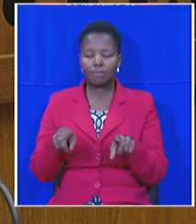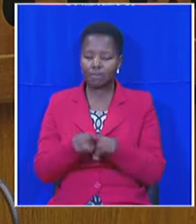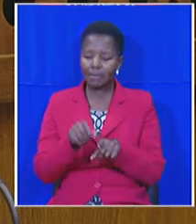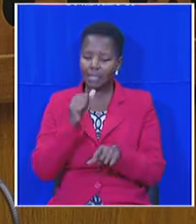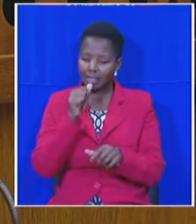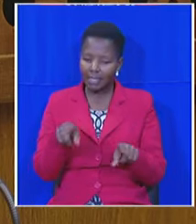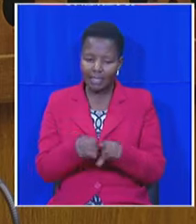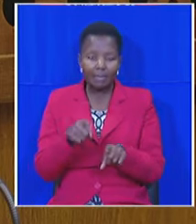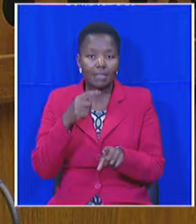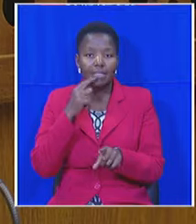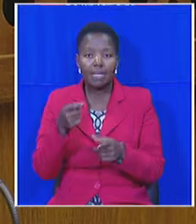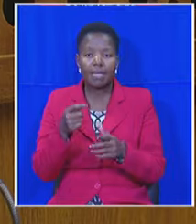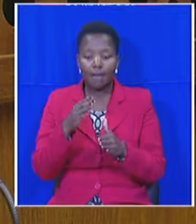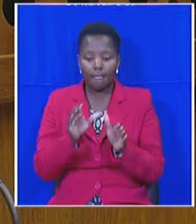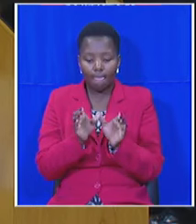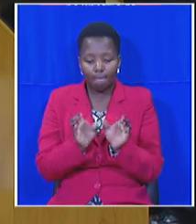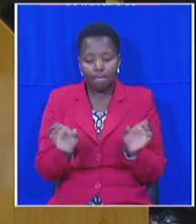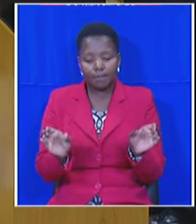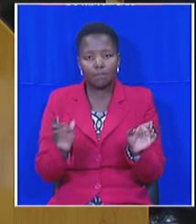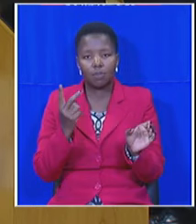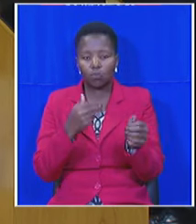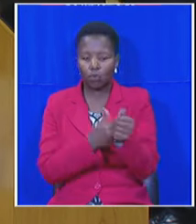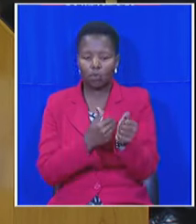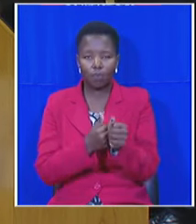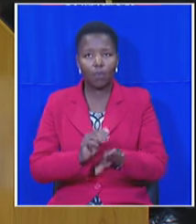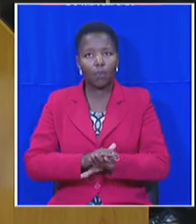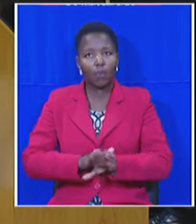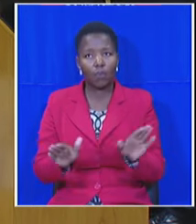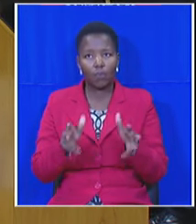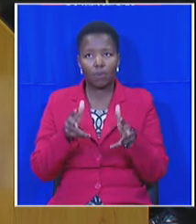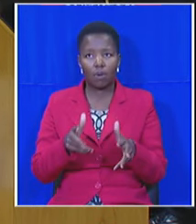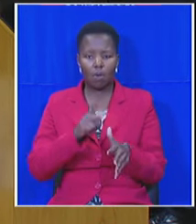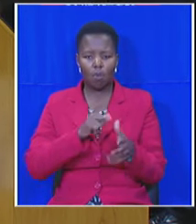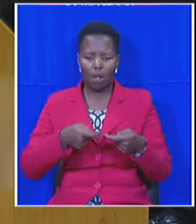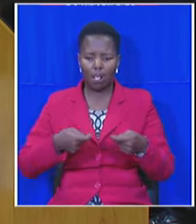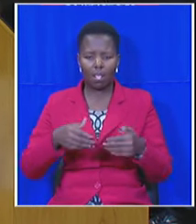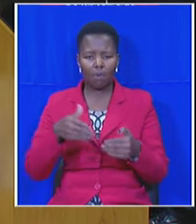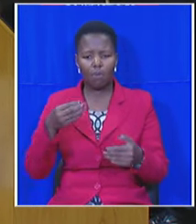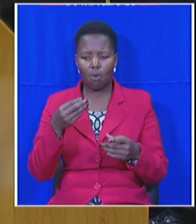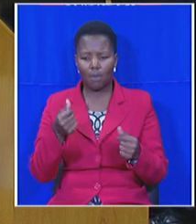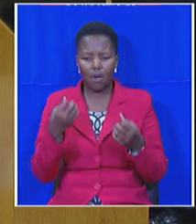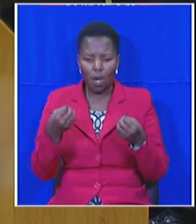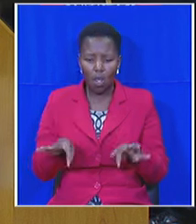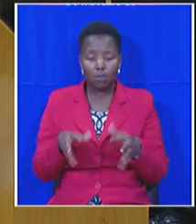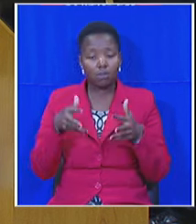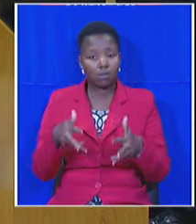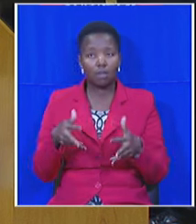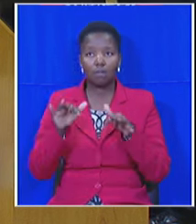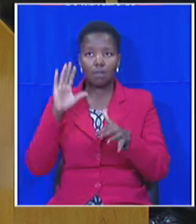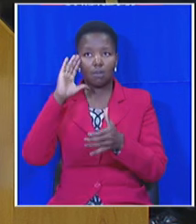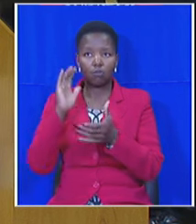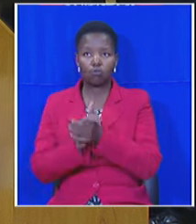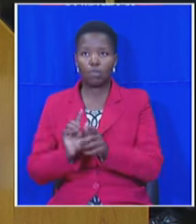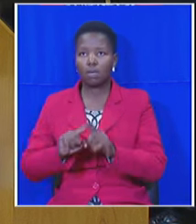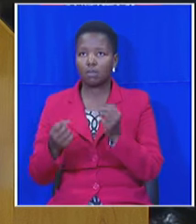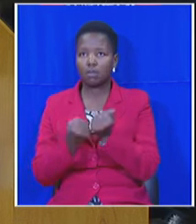communications should never have been split into two ministries. Given this unnecessary, pointless and wasteful split, we've lost faith. We do not